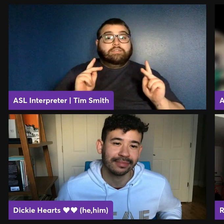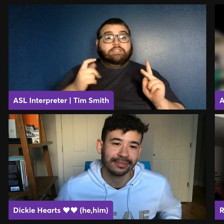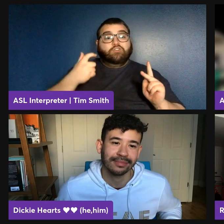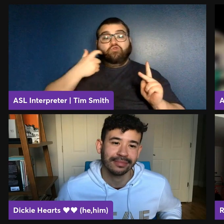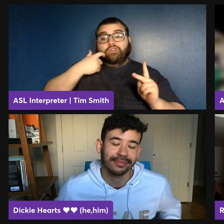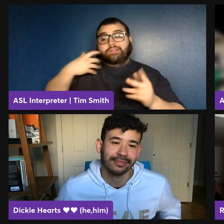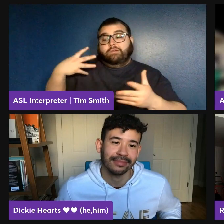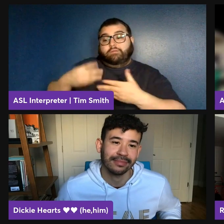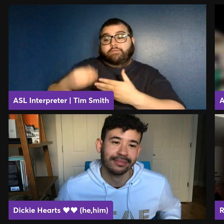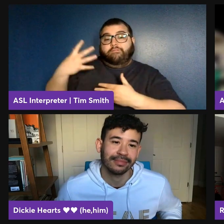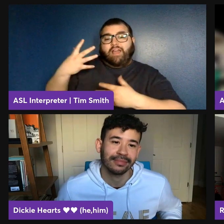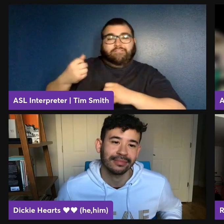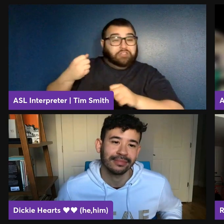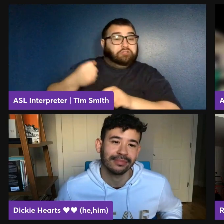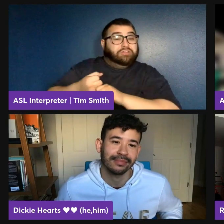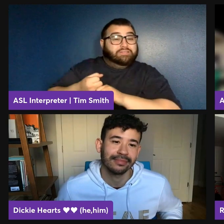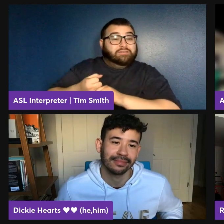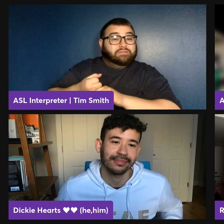for sure.